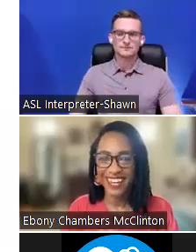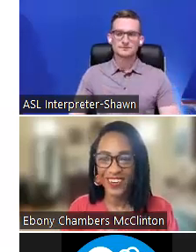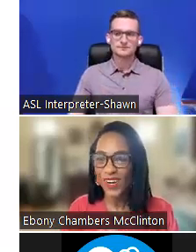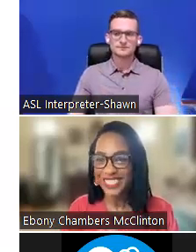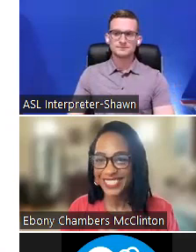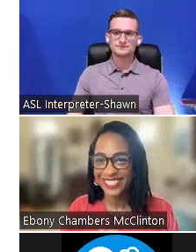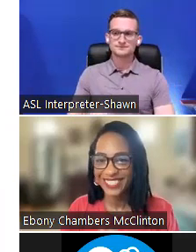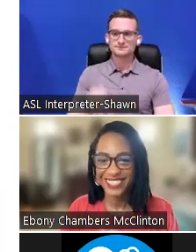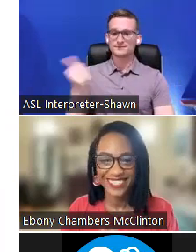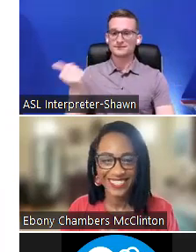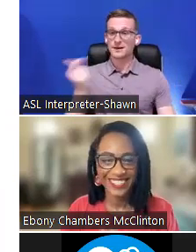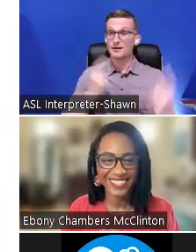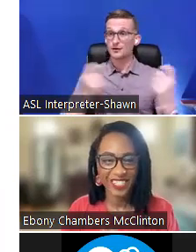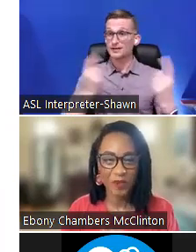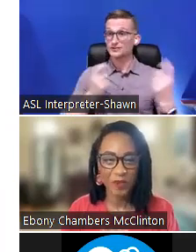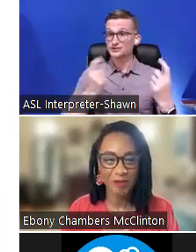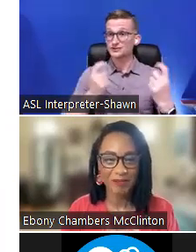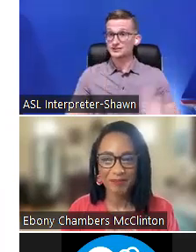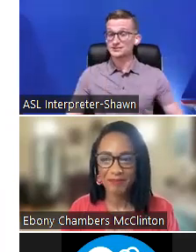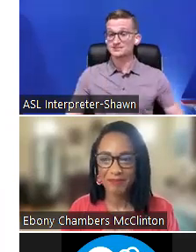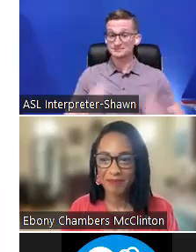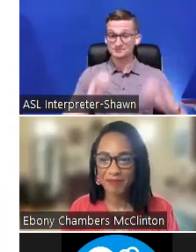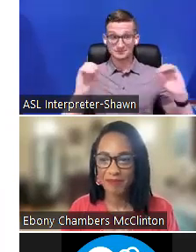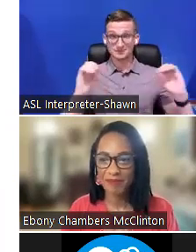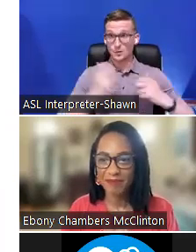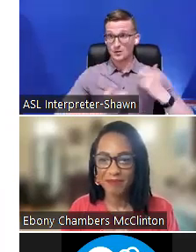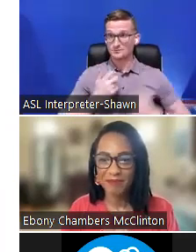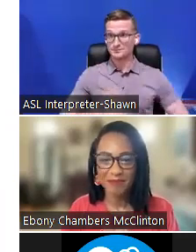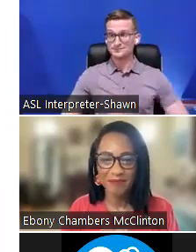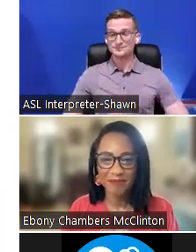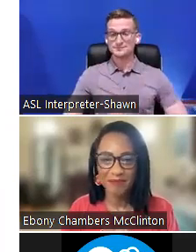Any other questions? No problem.